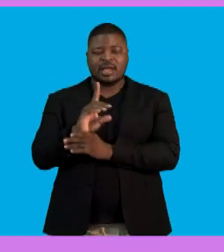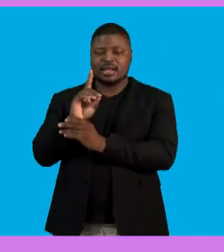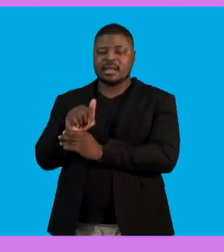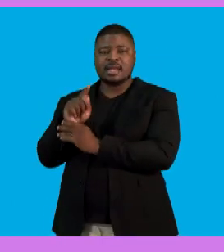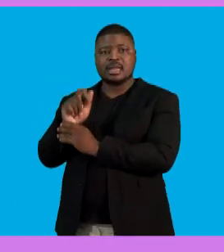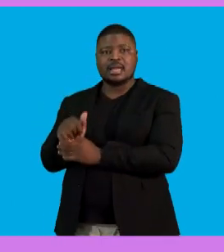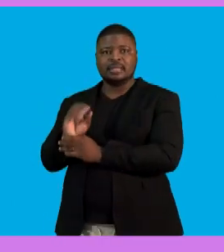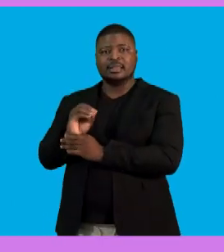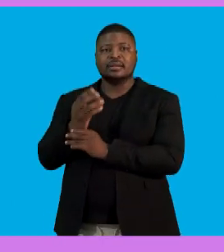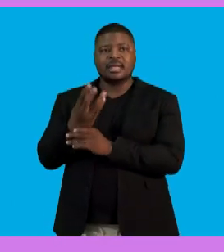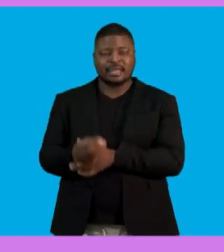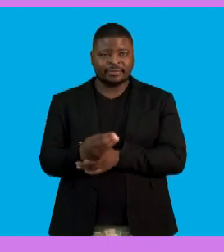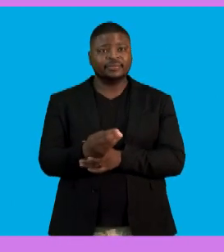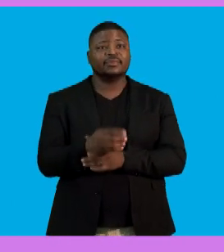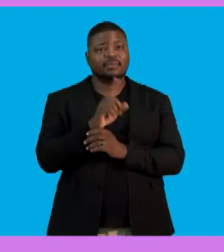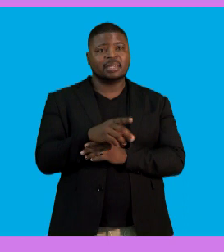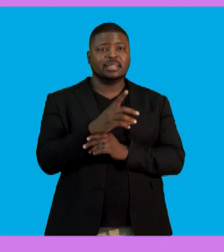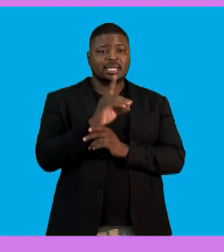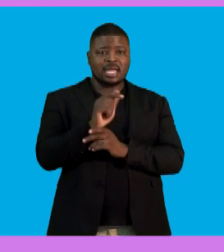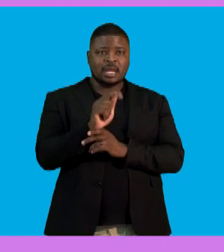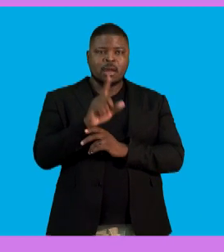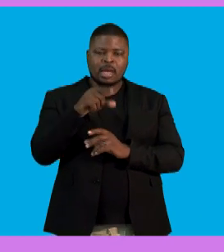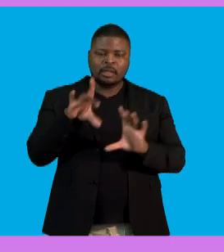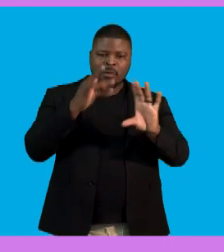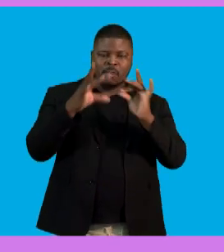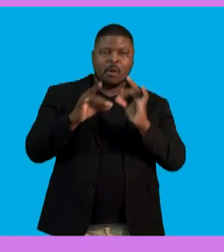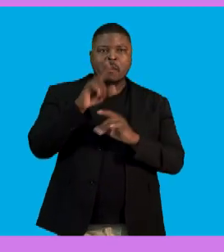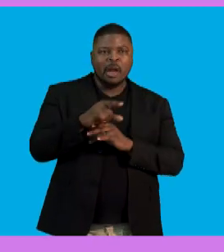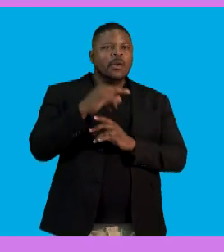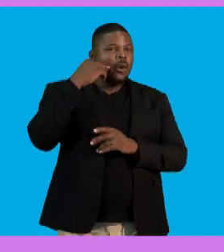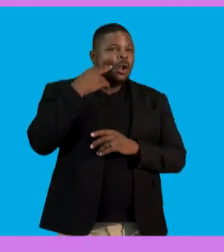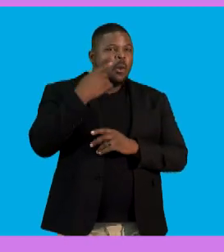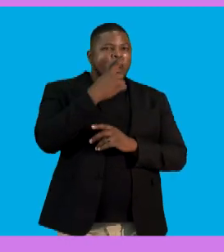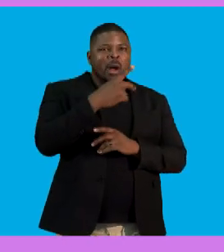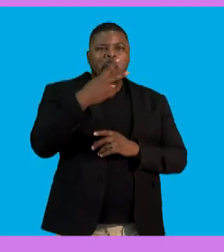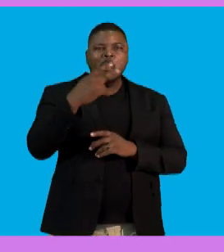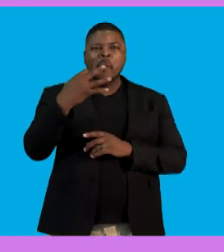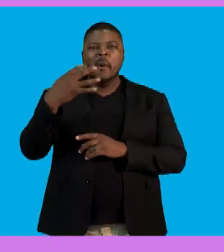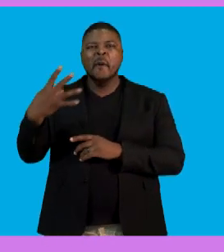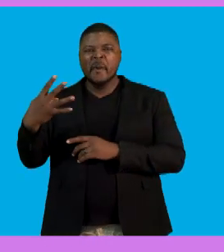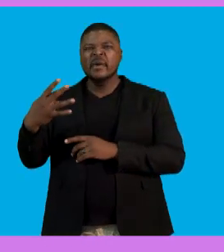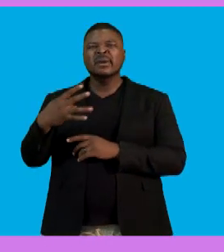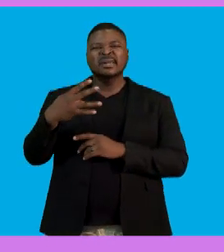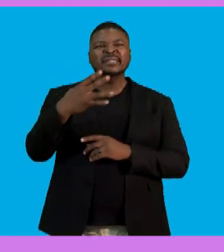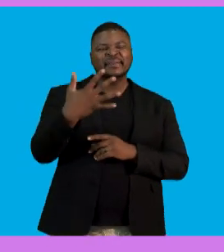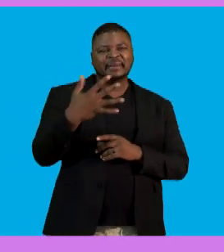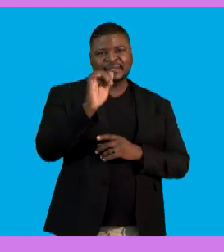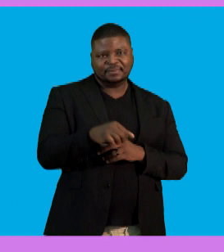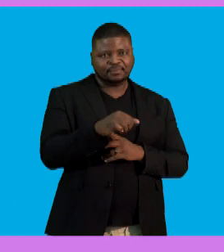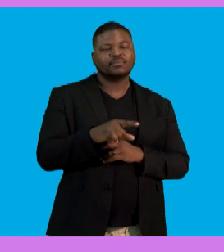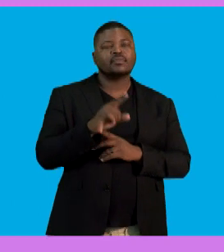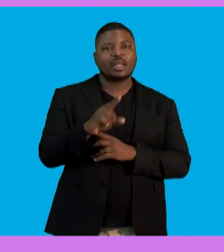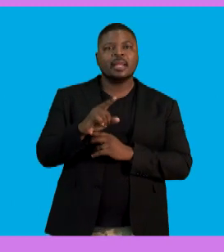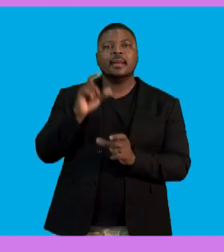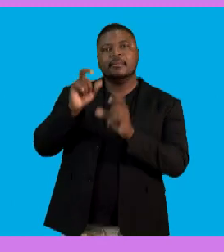right, you've got the data, you've got the data that we need to analyze. So you've got chocolate 1, chocolate 2, chocolate 2, chocolate 3, etc., etc.